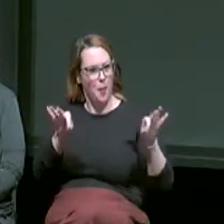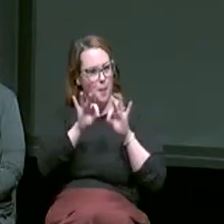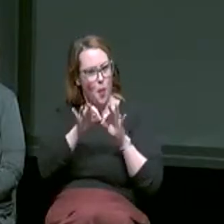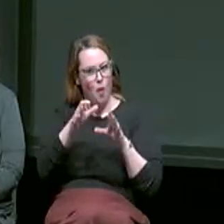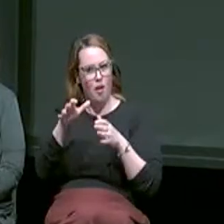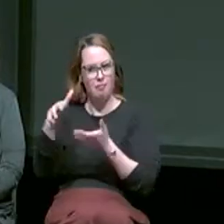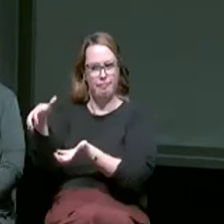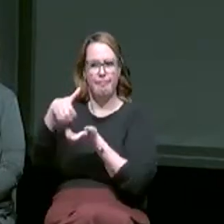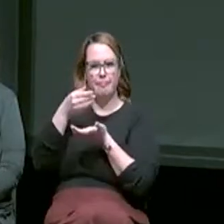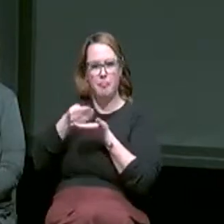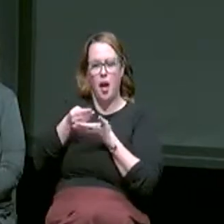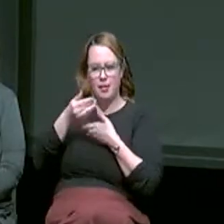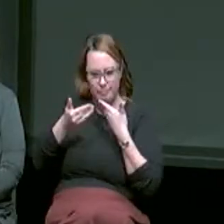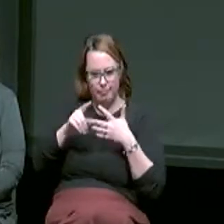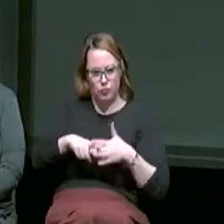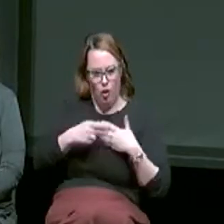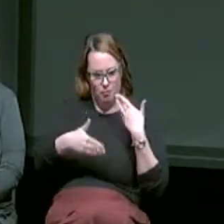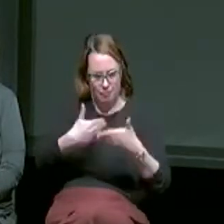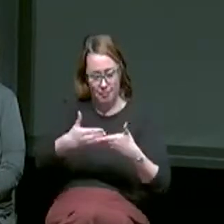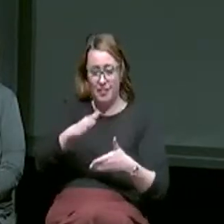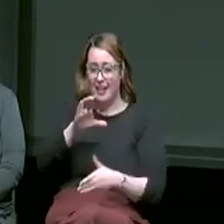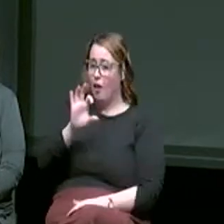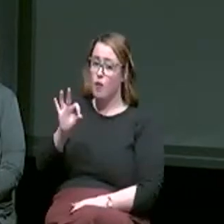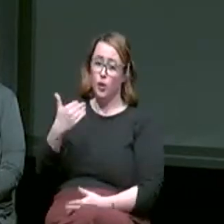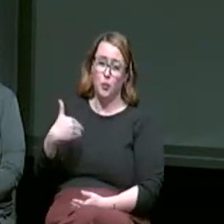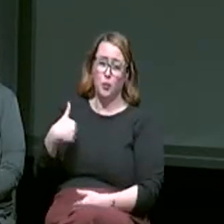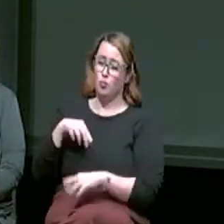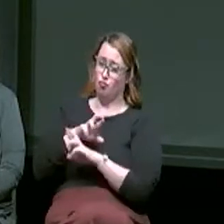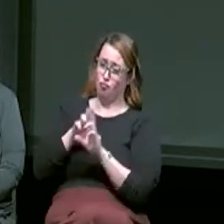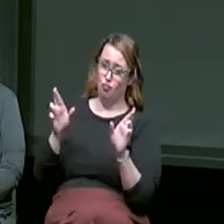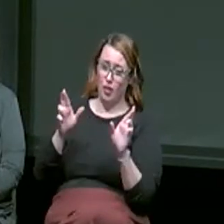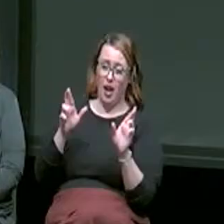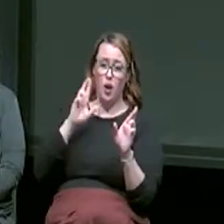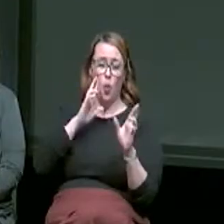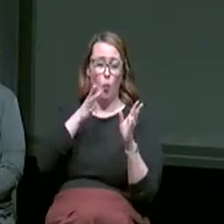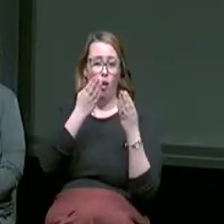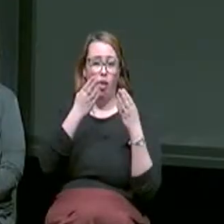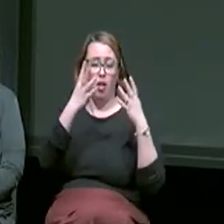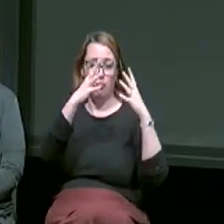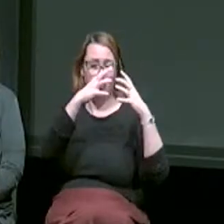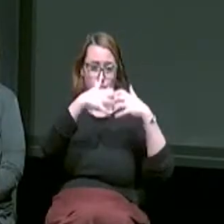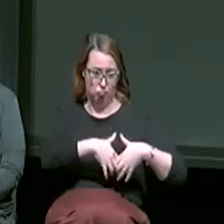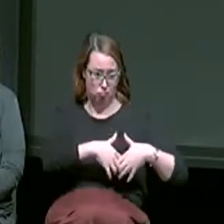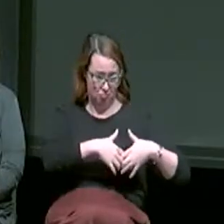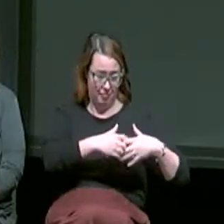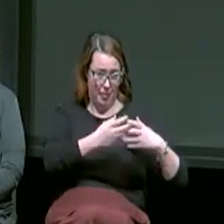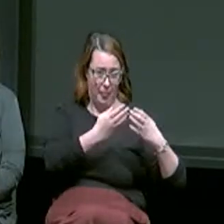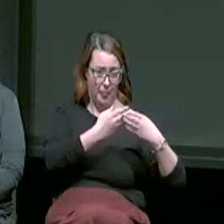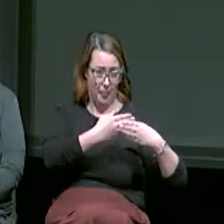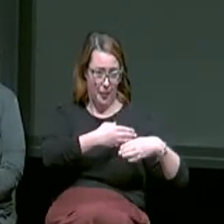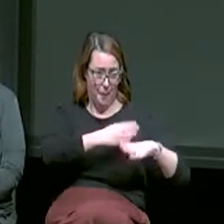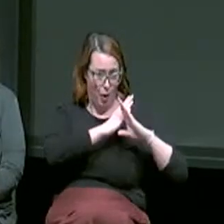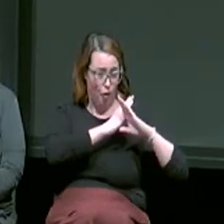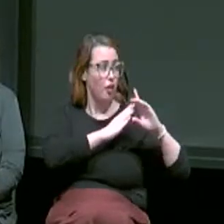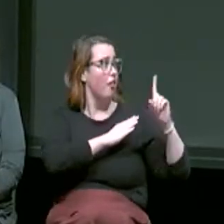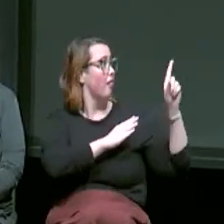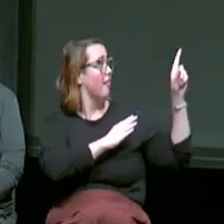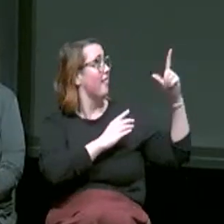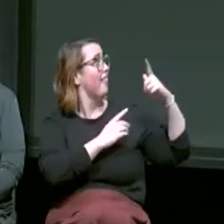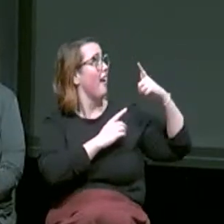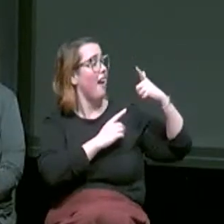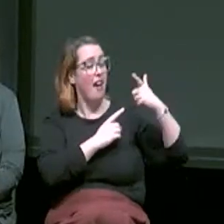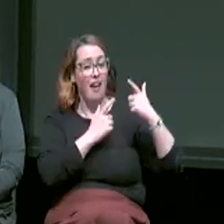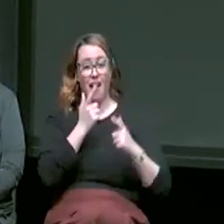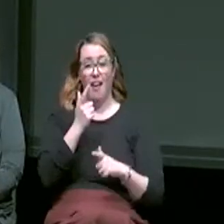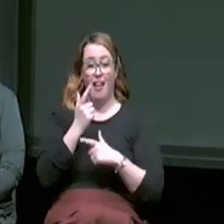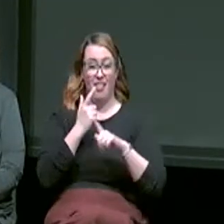get going. So Cuyahoga Falls is ready. We're going to take down the barrier, but the upper left picture there, no one alive has ever